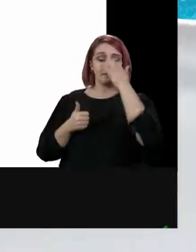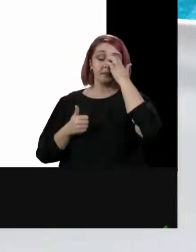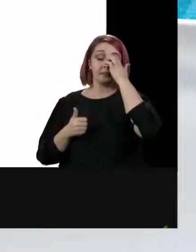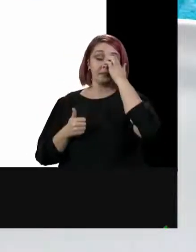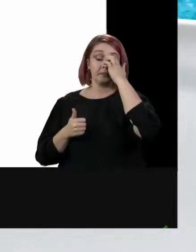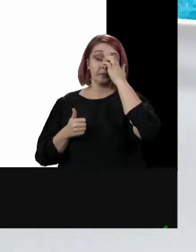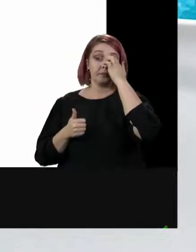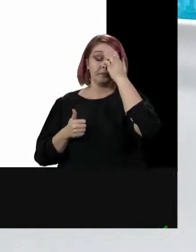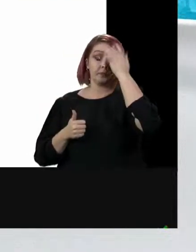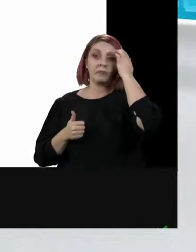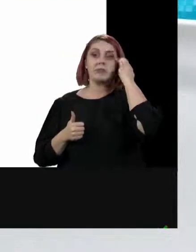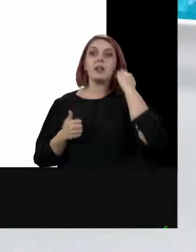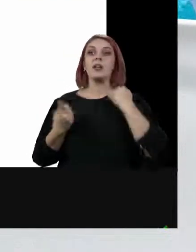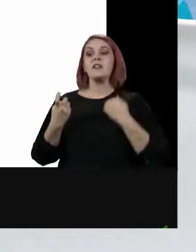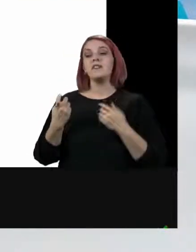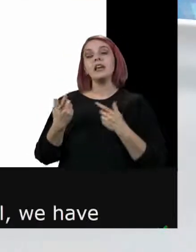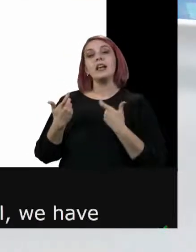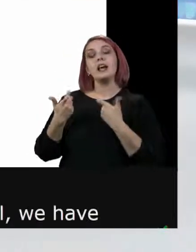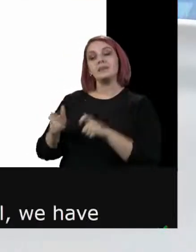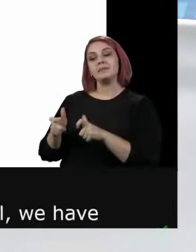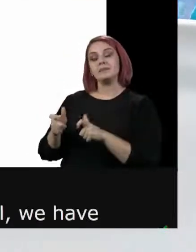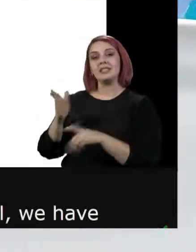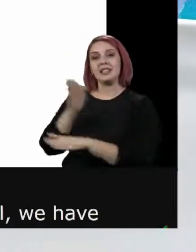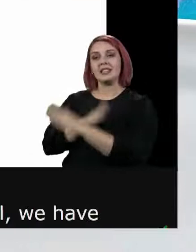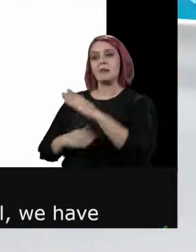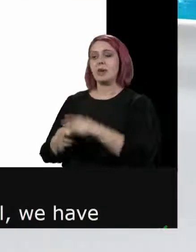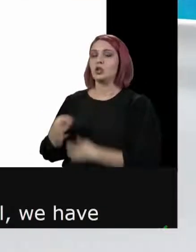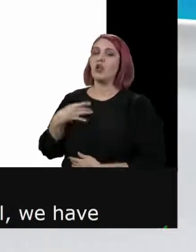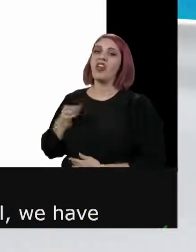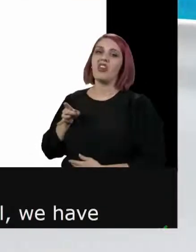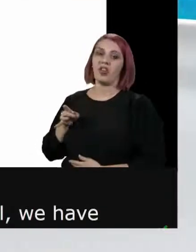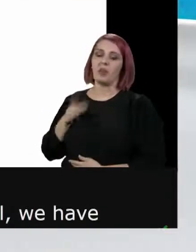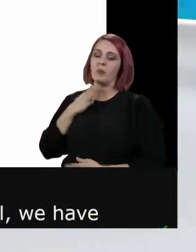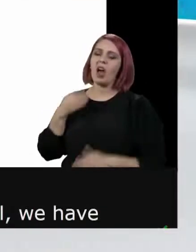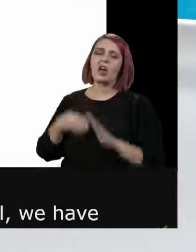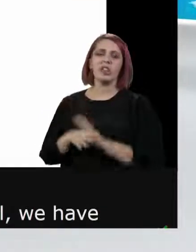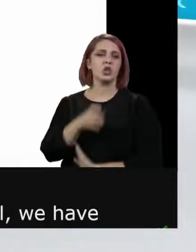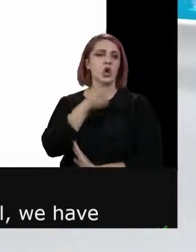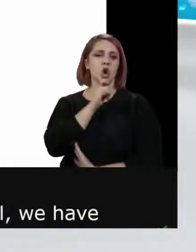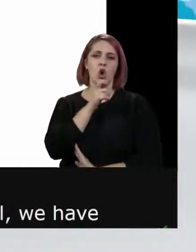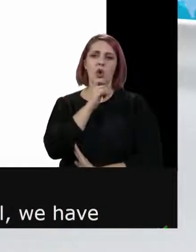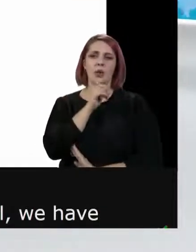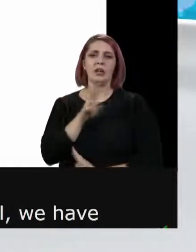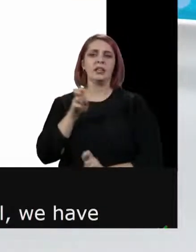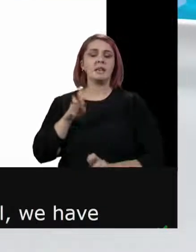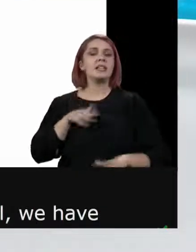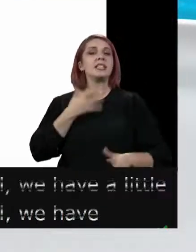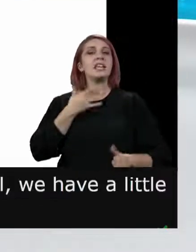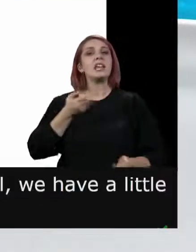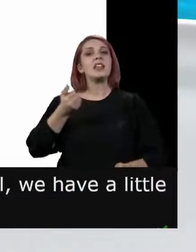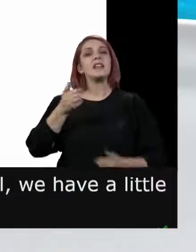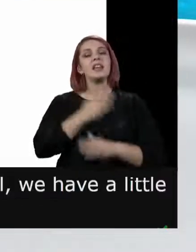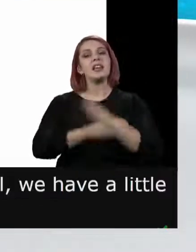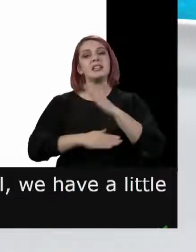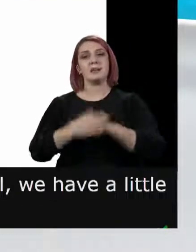have a little bit of a debt to pay with people with